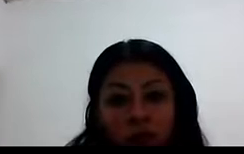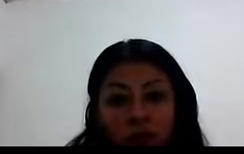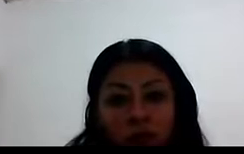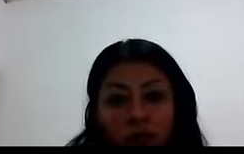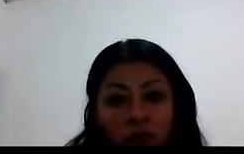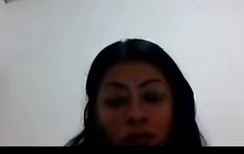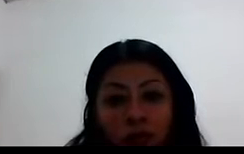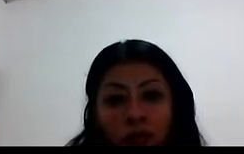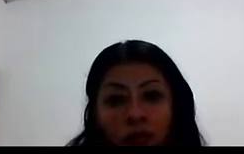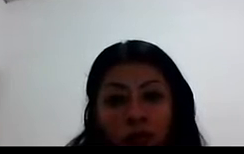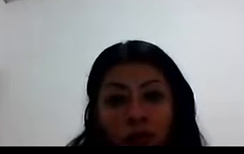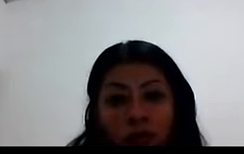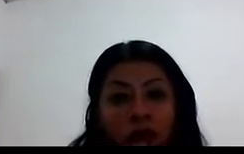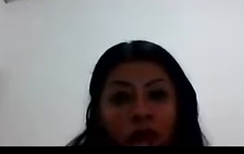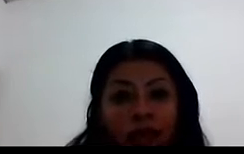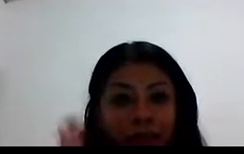not. Hello, Blanca.